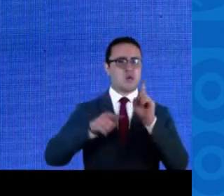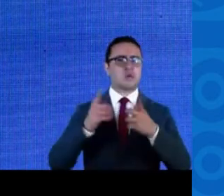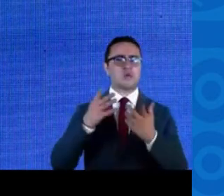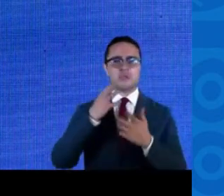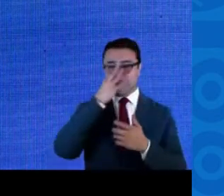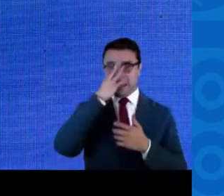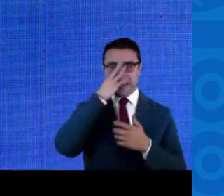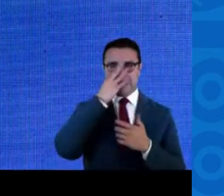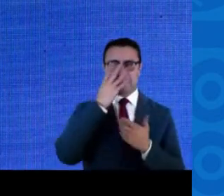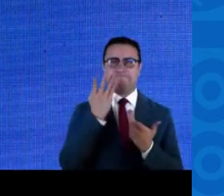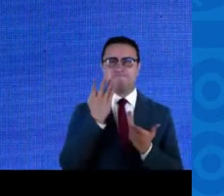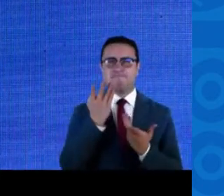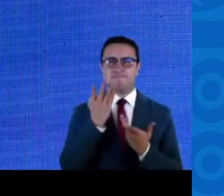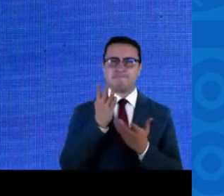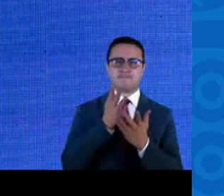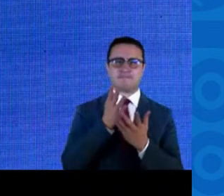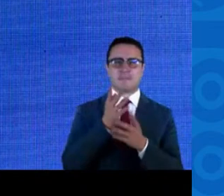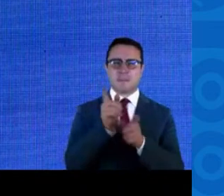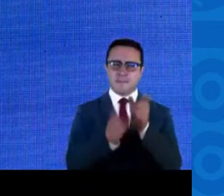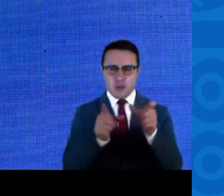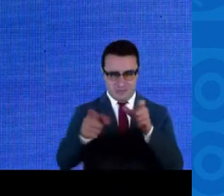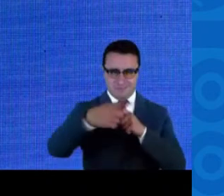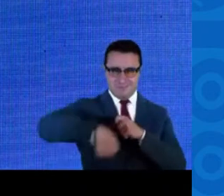food insecurity and who were